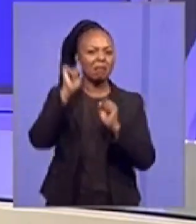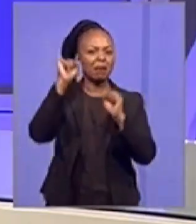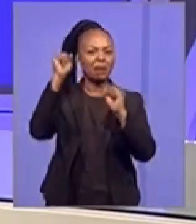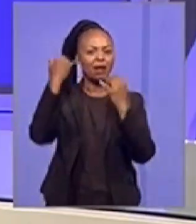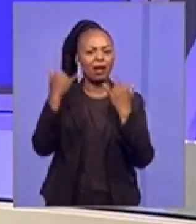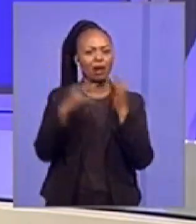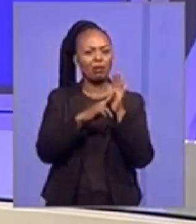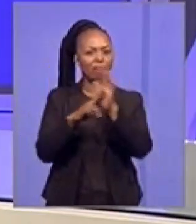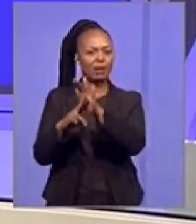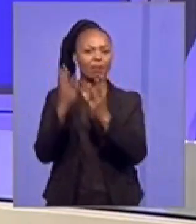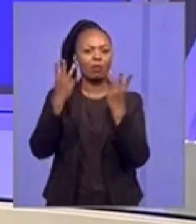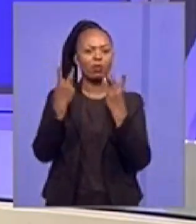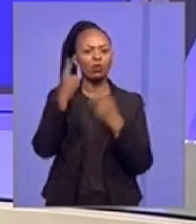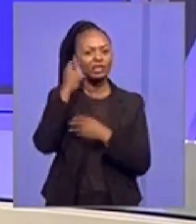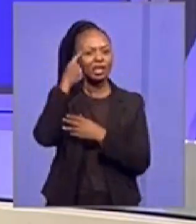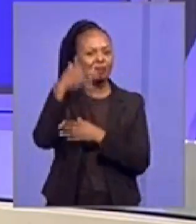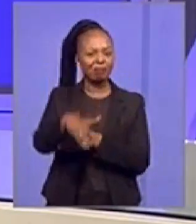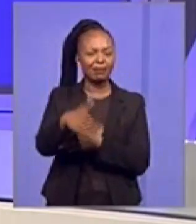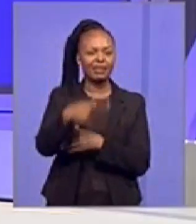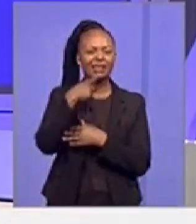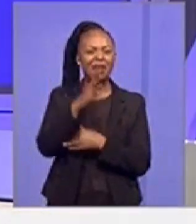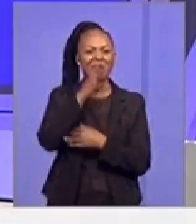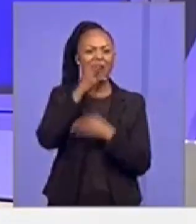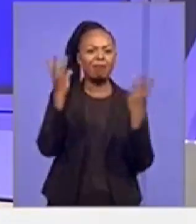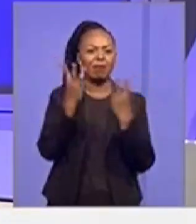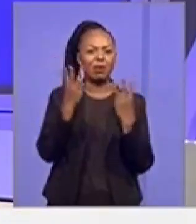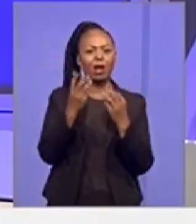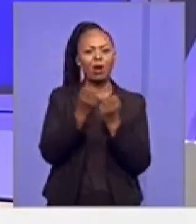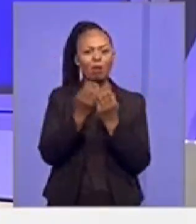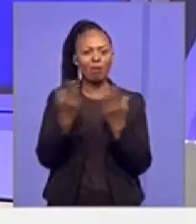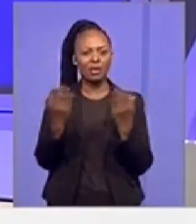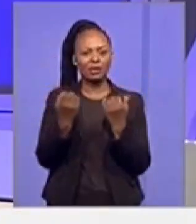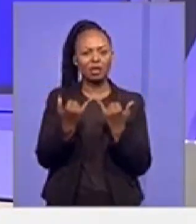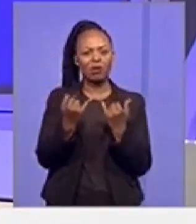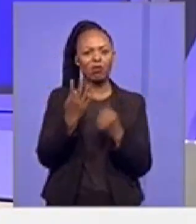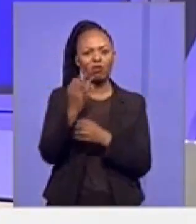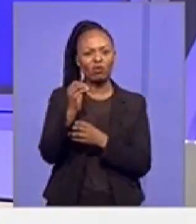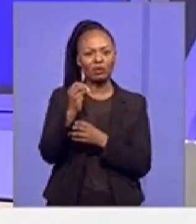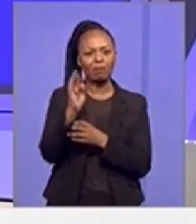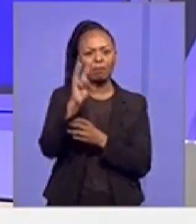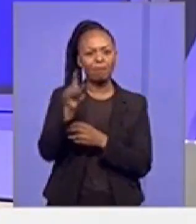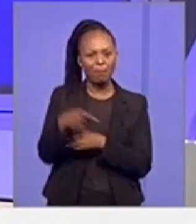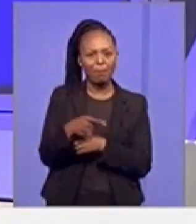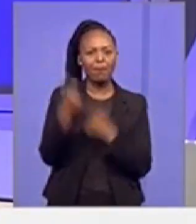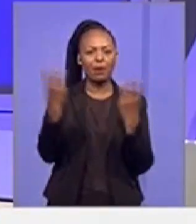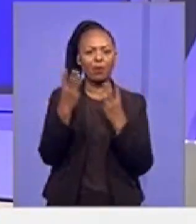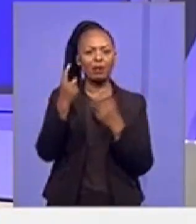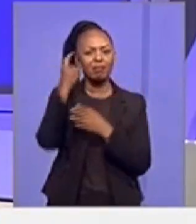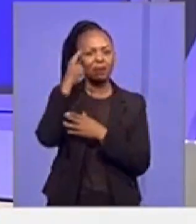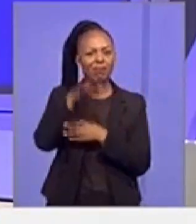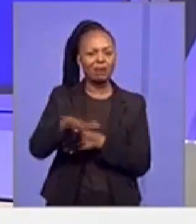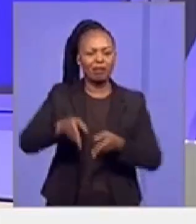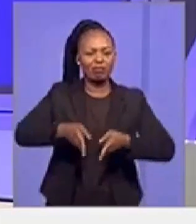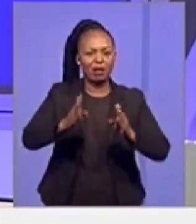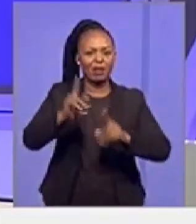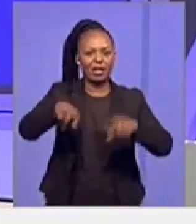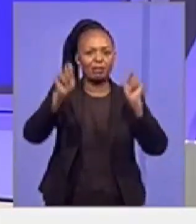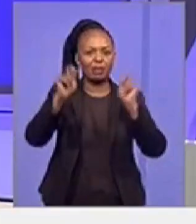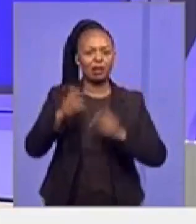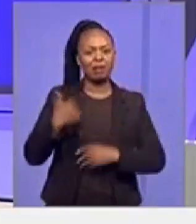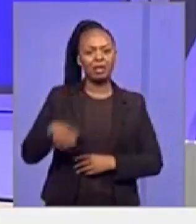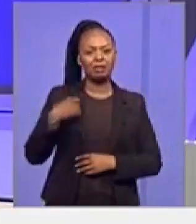metseng batho ba dula mebileng e re ke batho ba ka bang dikete tse 14 ba dula mebileng ya Cape Town. Masepala wa toropo o fumane